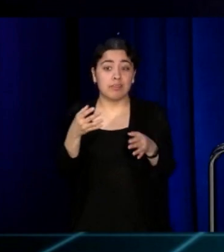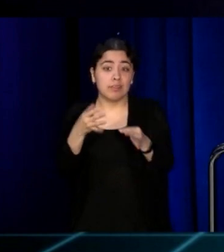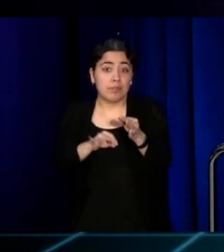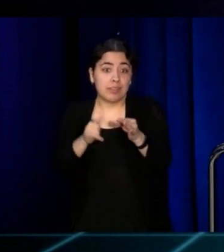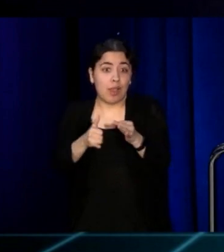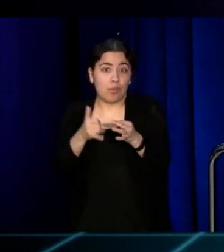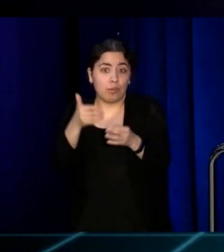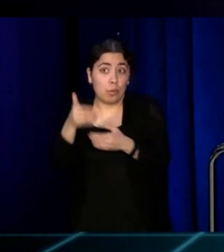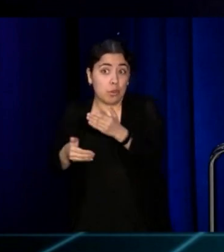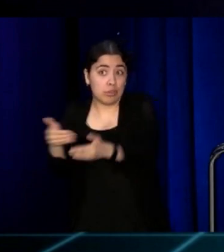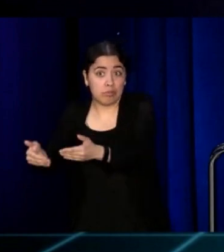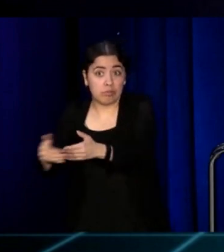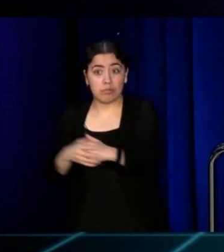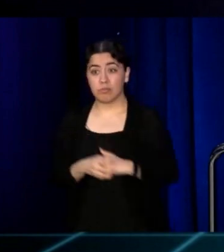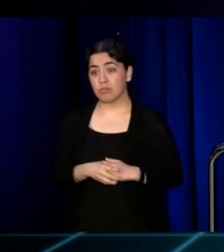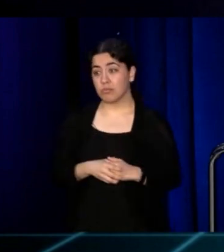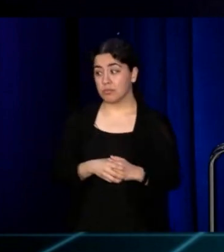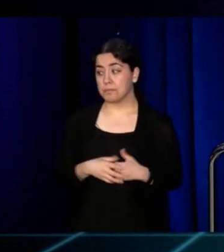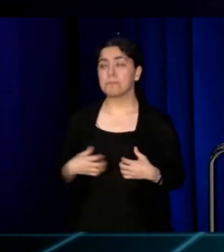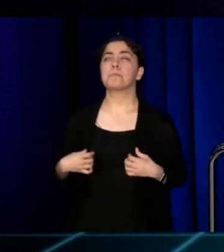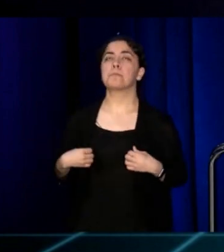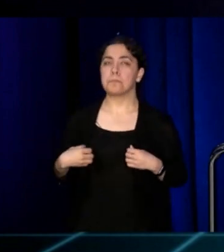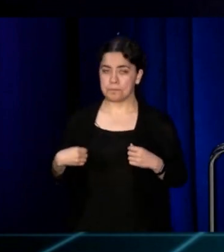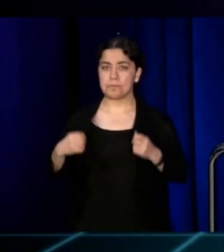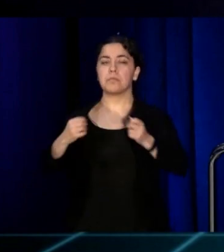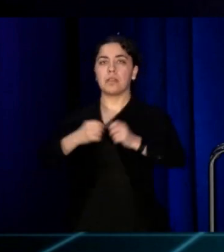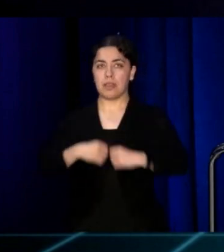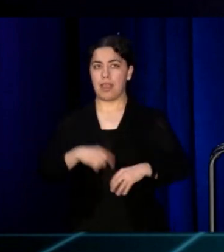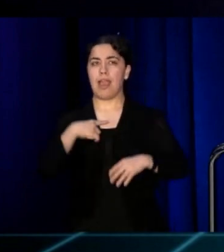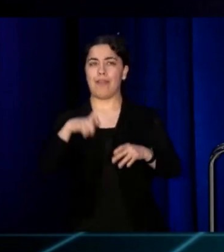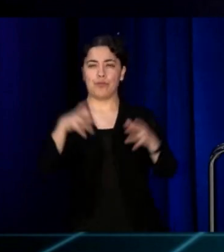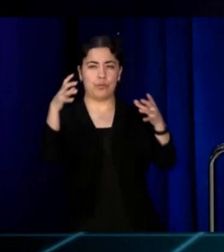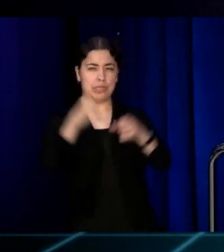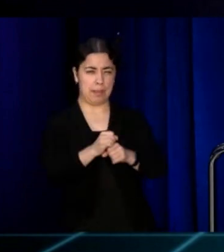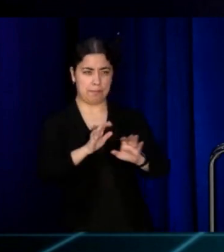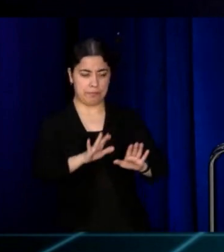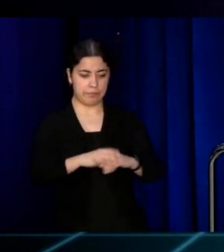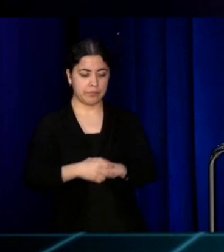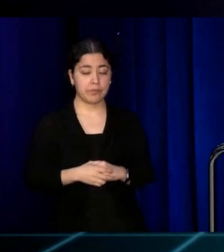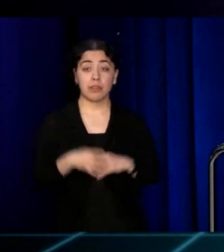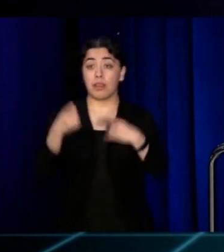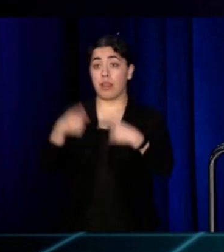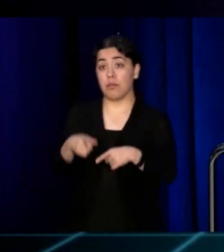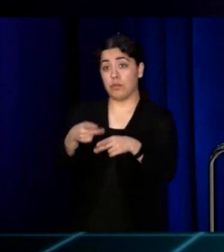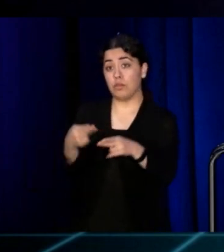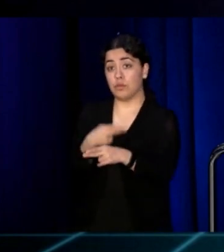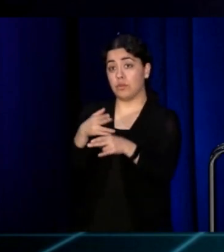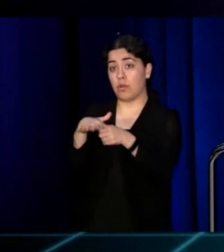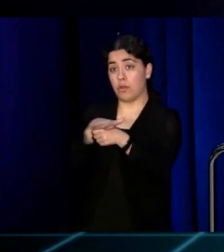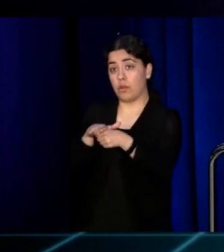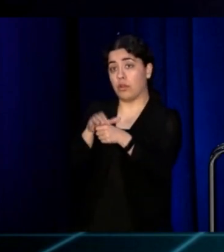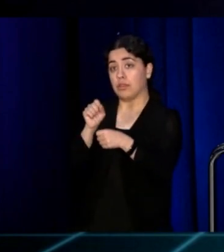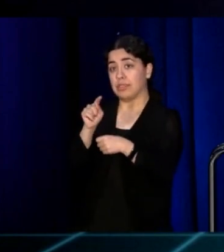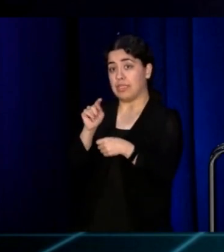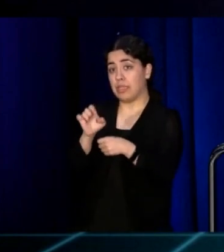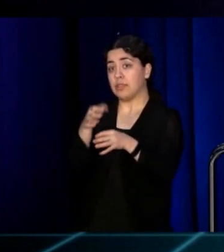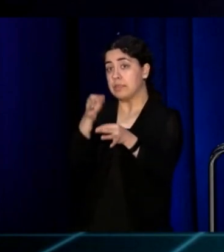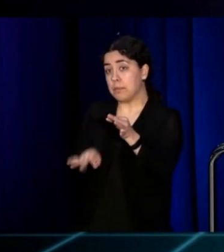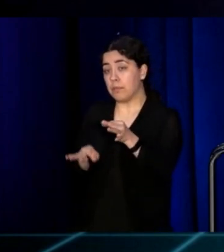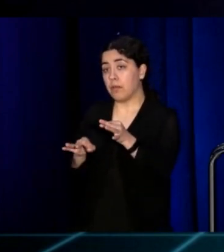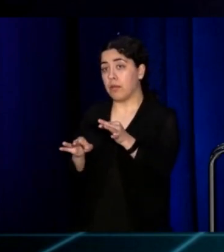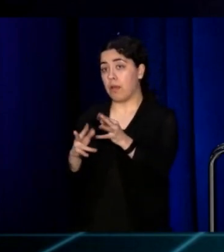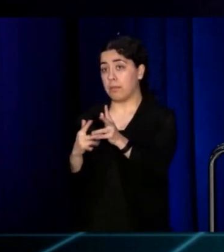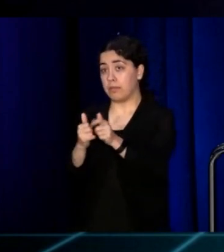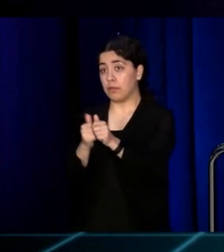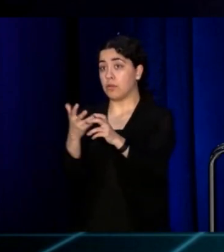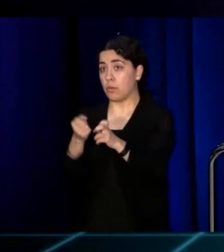work. So. Okay. Okay. So I need to recap. Okay. When you're using a local state with simple updates, you want to